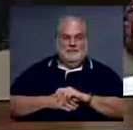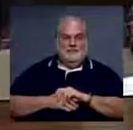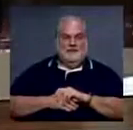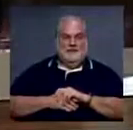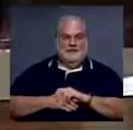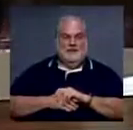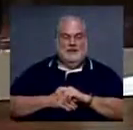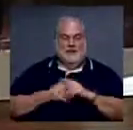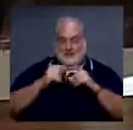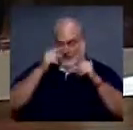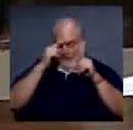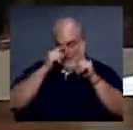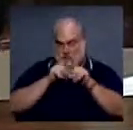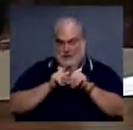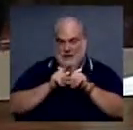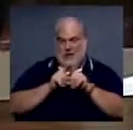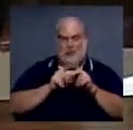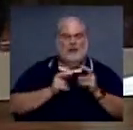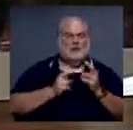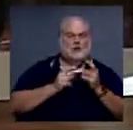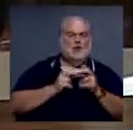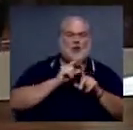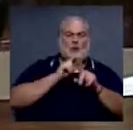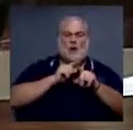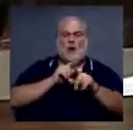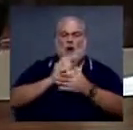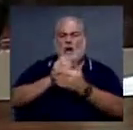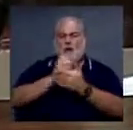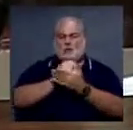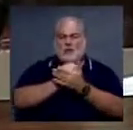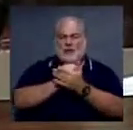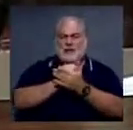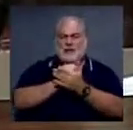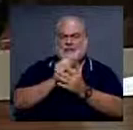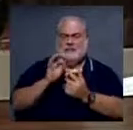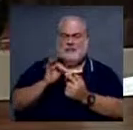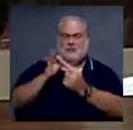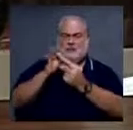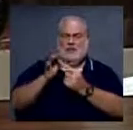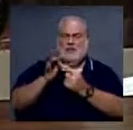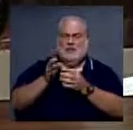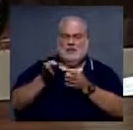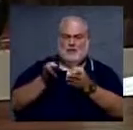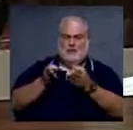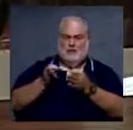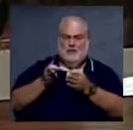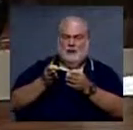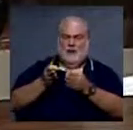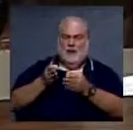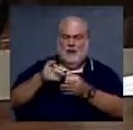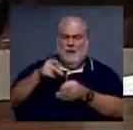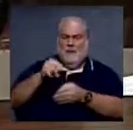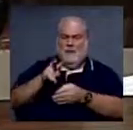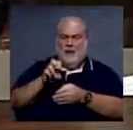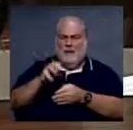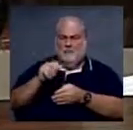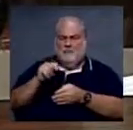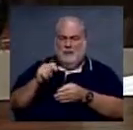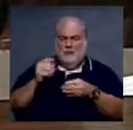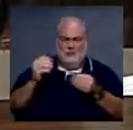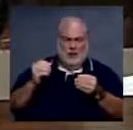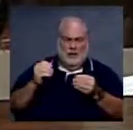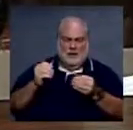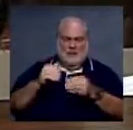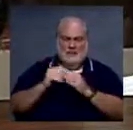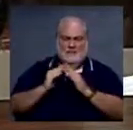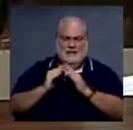The consent agenda consists of a resolution to order a contract to Contractor Specialty Service Company for pavement markings within the city of Little Rock, Arkansas, and